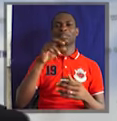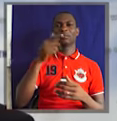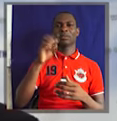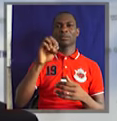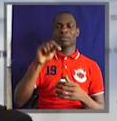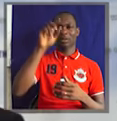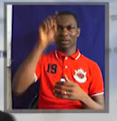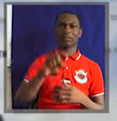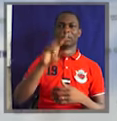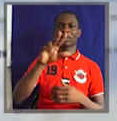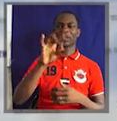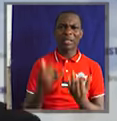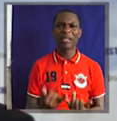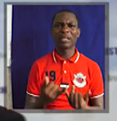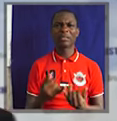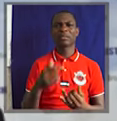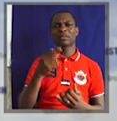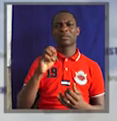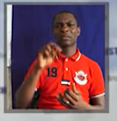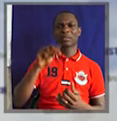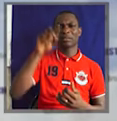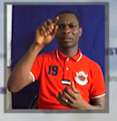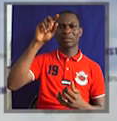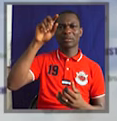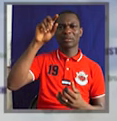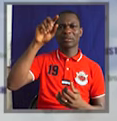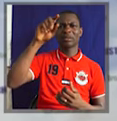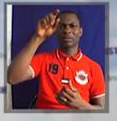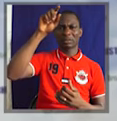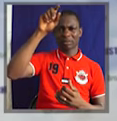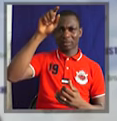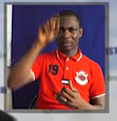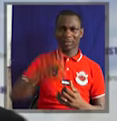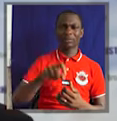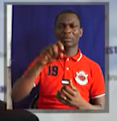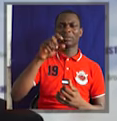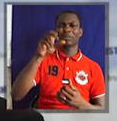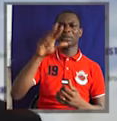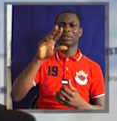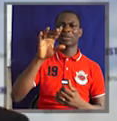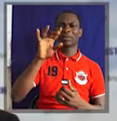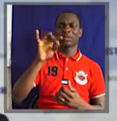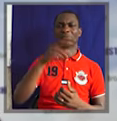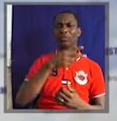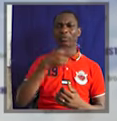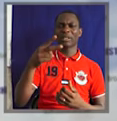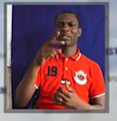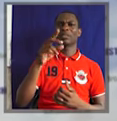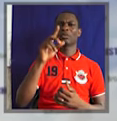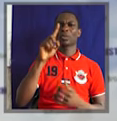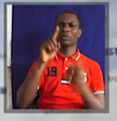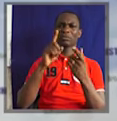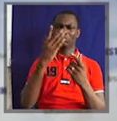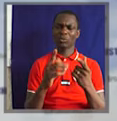verse 1, equals verse 26. Genesis 38, verse 1 through 26. No, a kasafa openi bi efanu